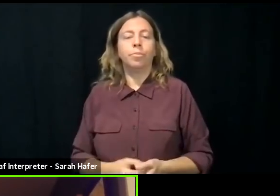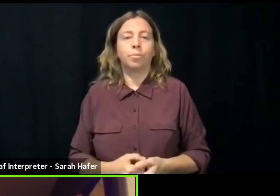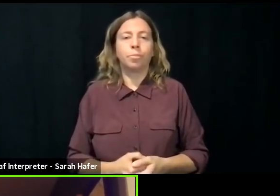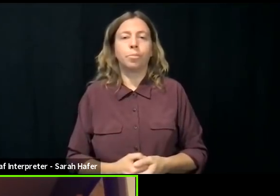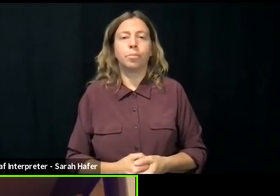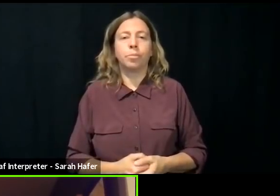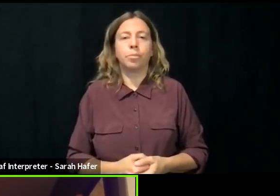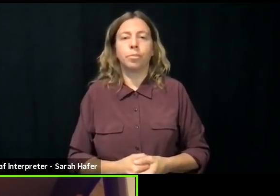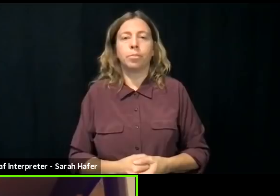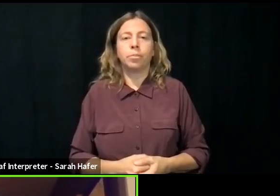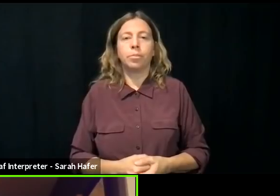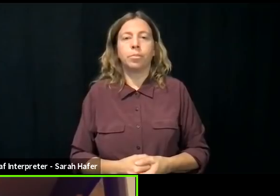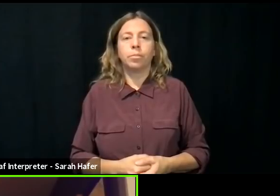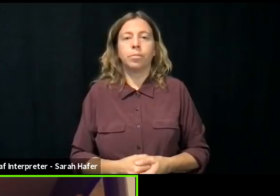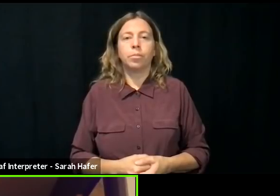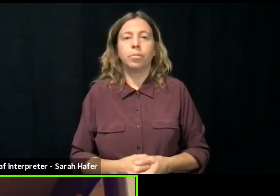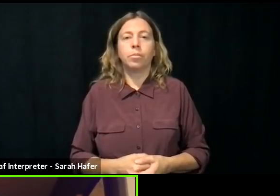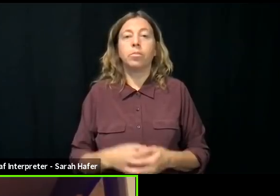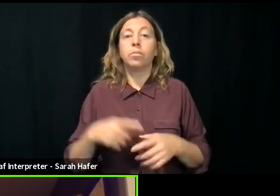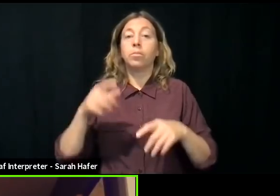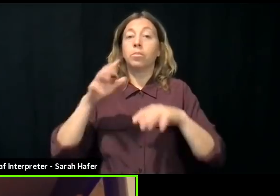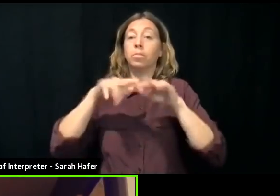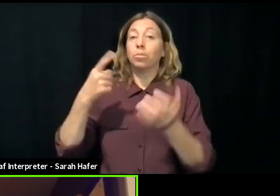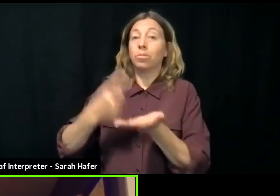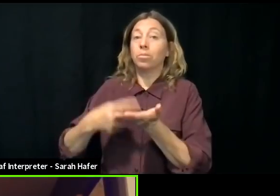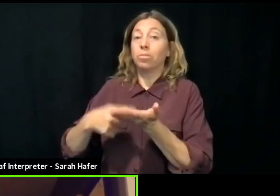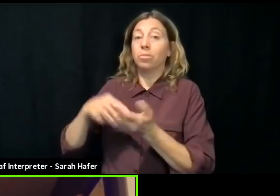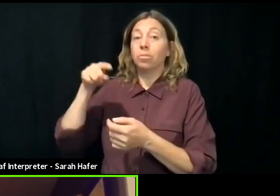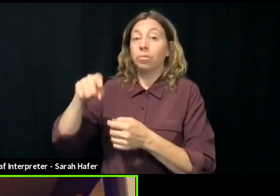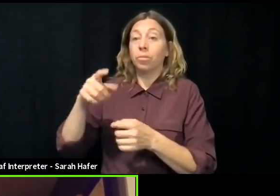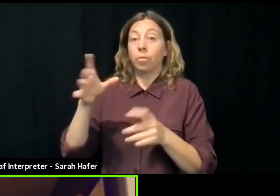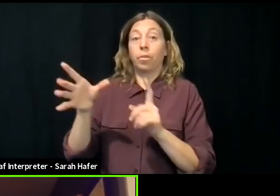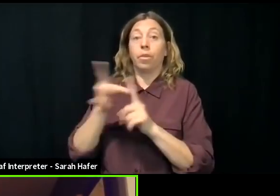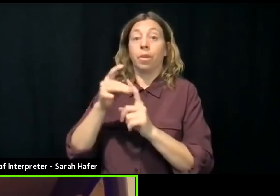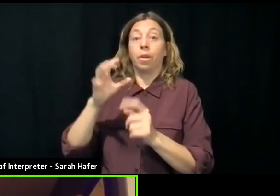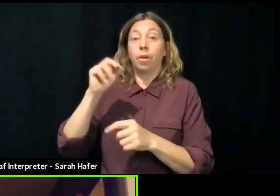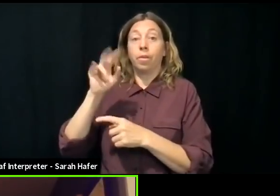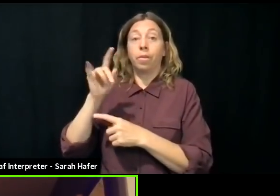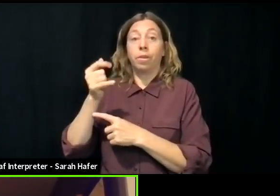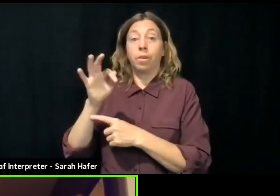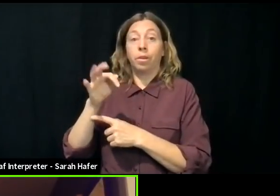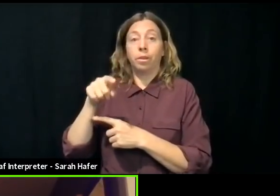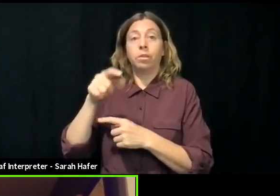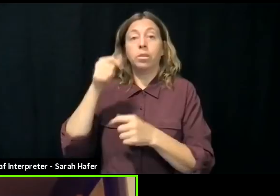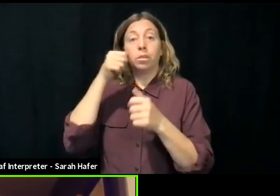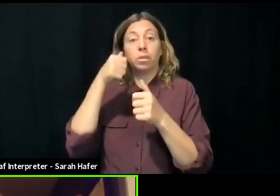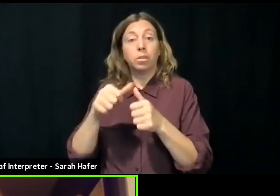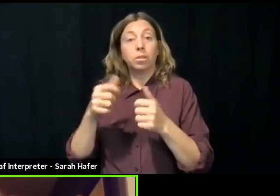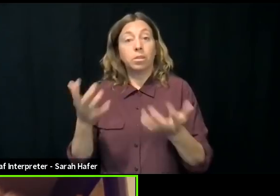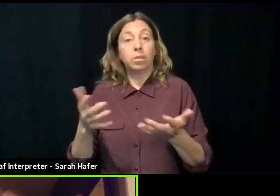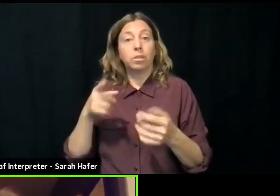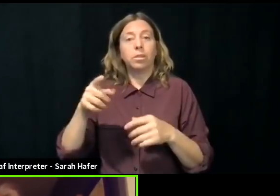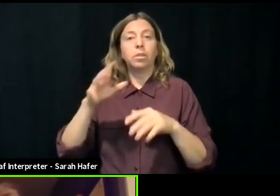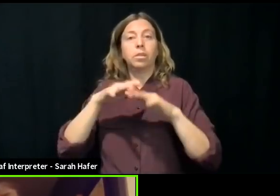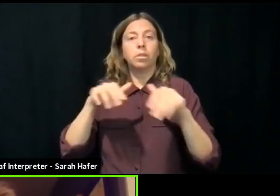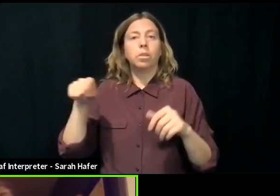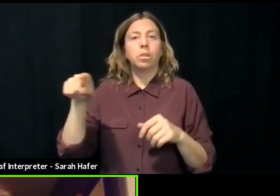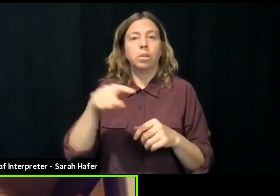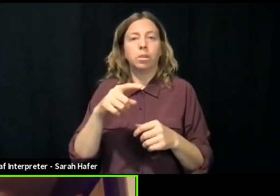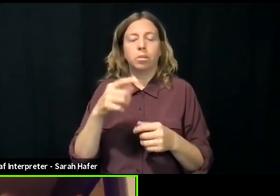children, there's a few things to remember. COVID-19 affects children much less than adults. Children who